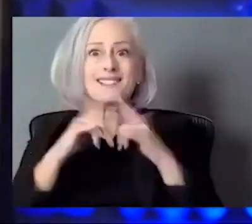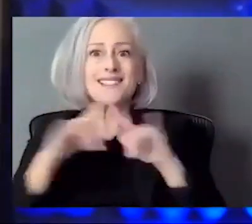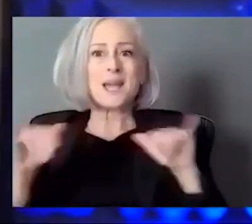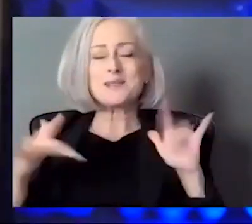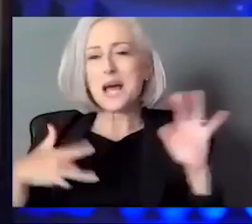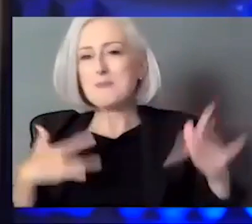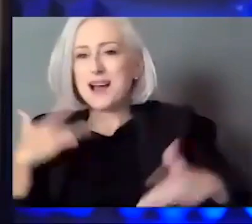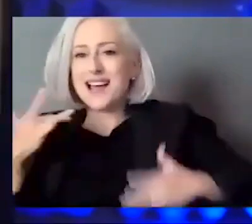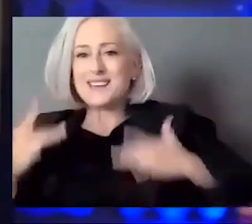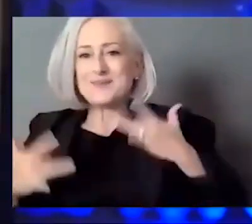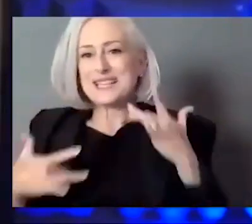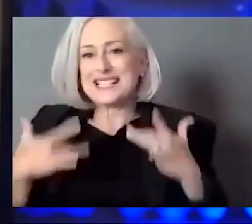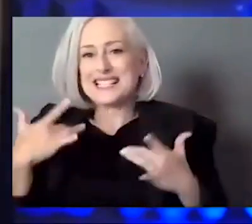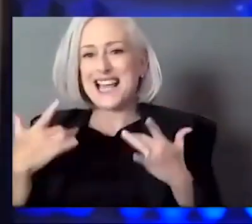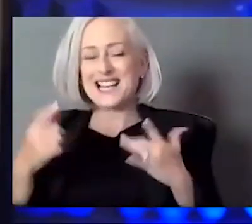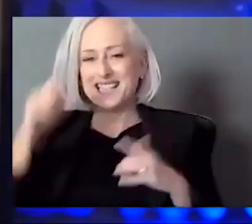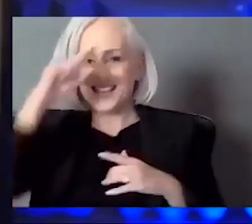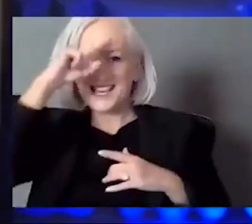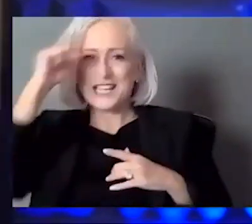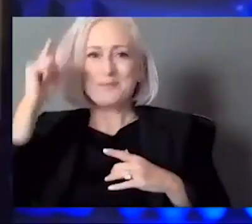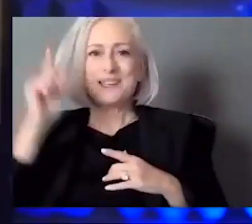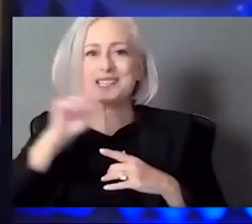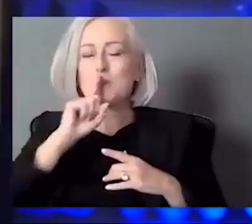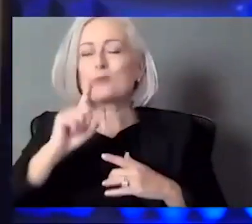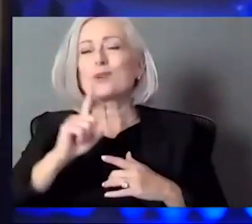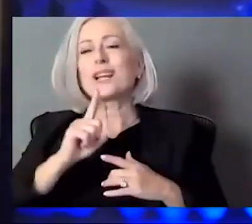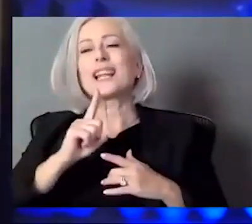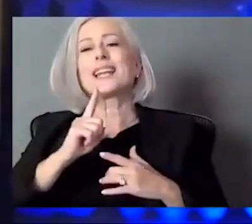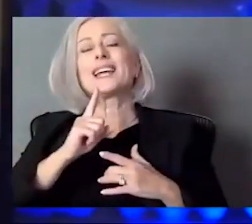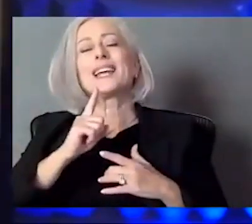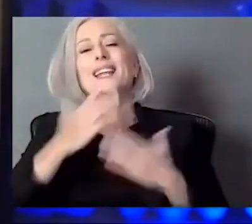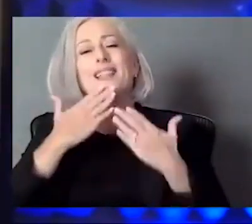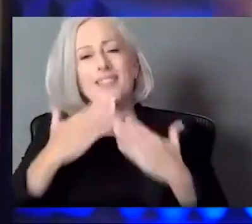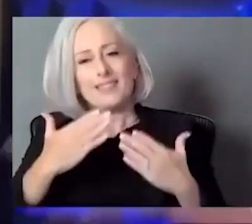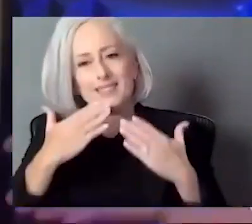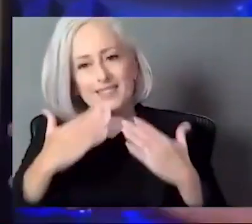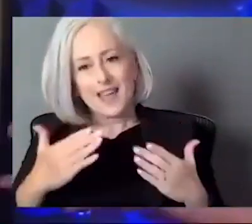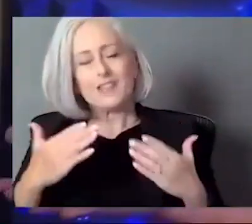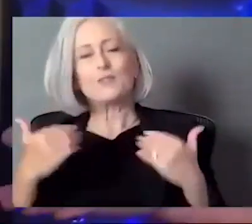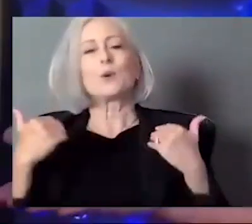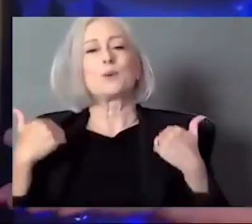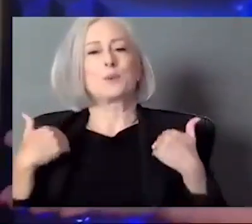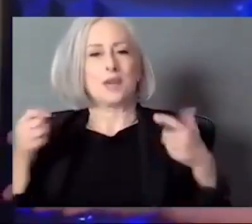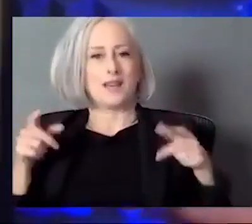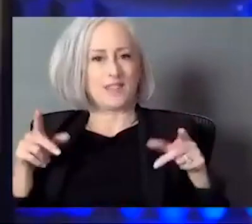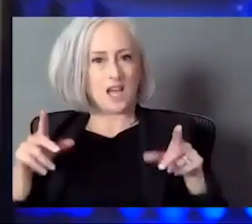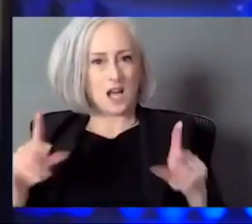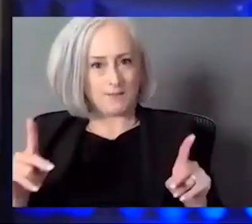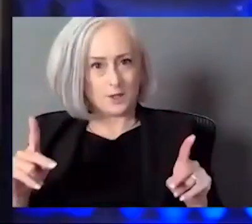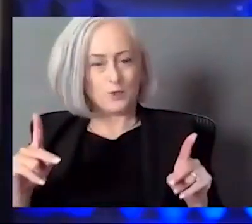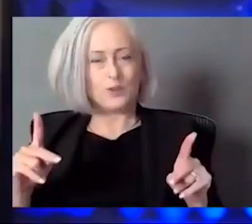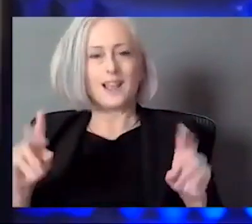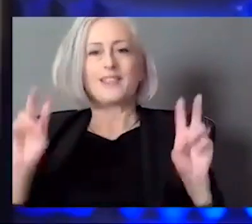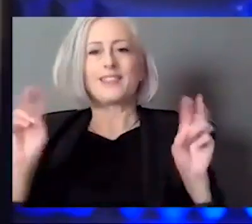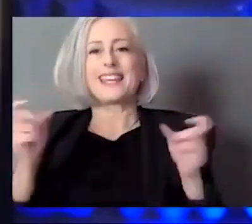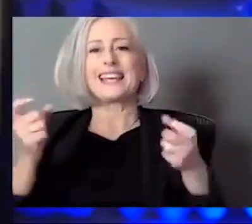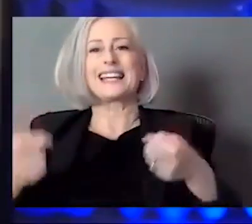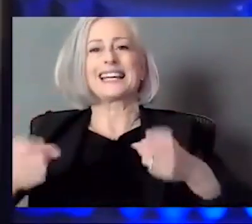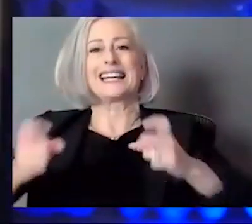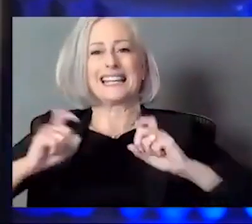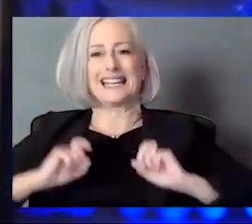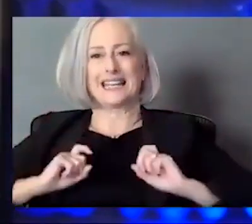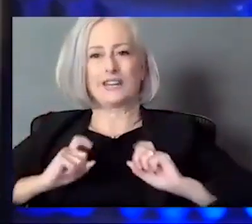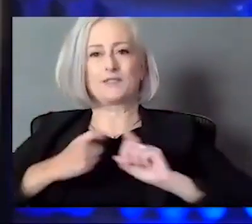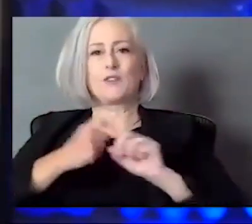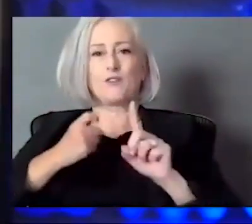because I am really grateful that we've had the opportunity and this gift that was given to us by a donor so that